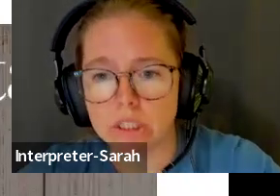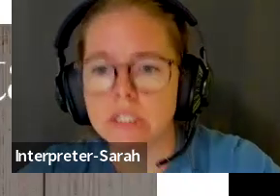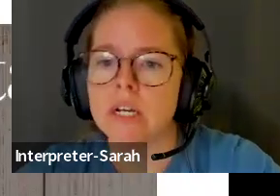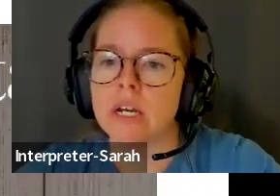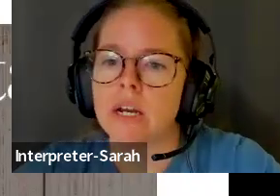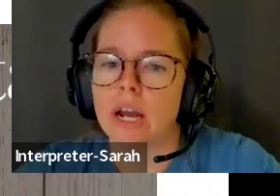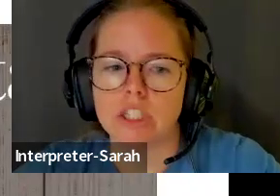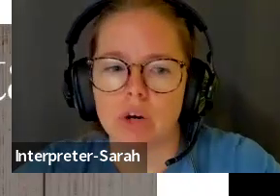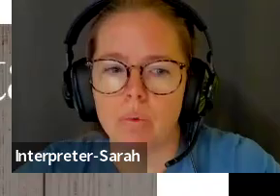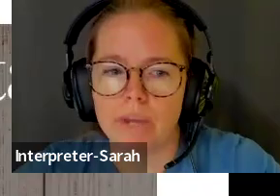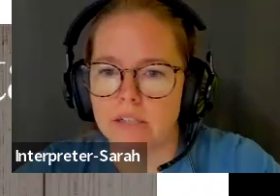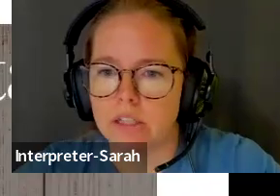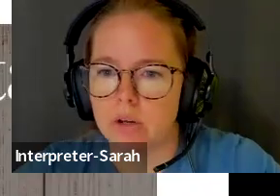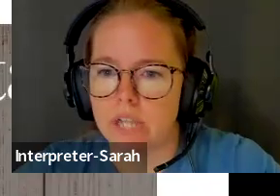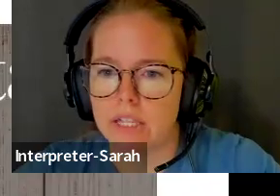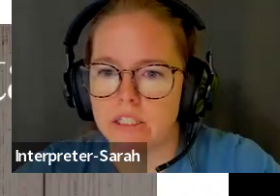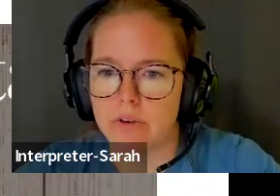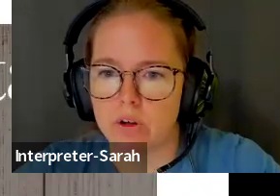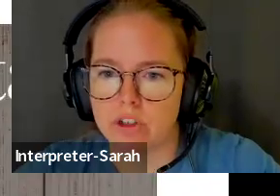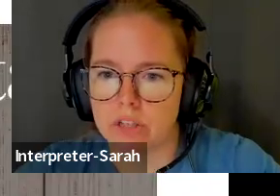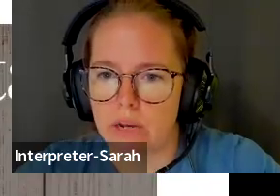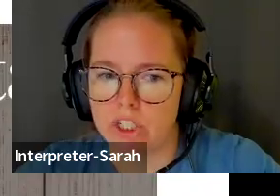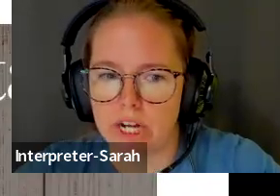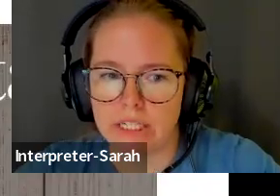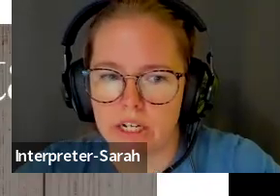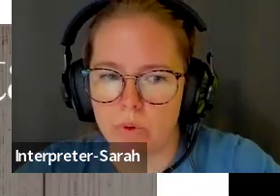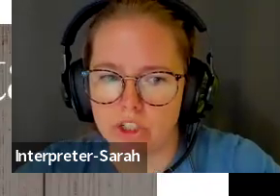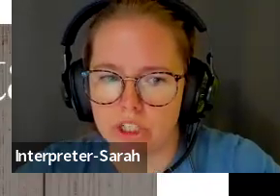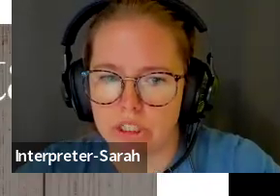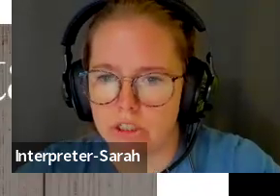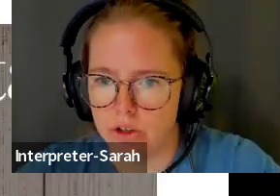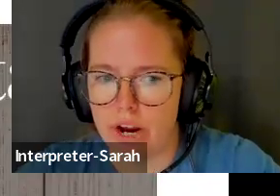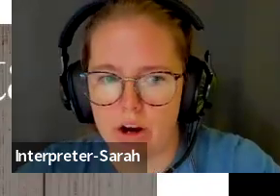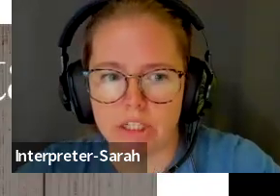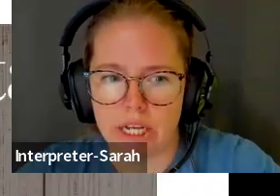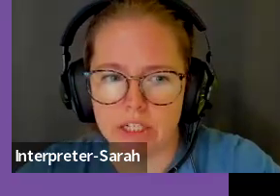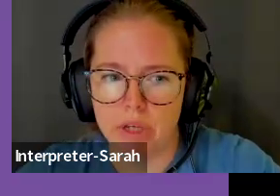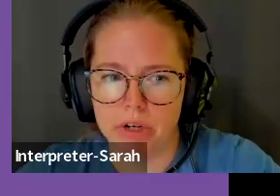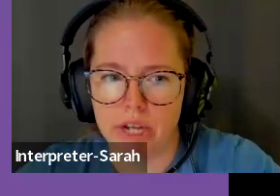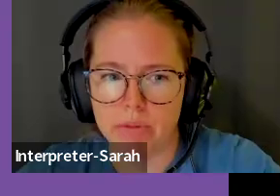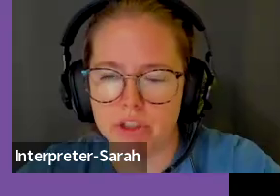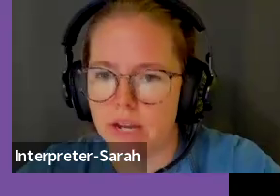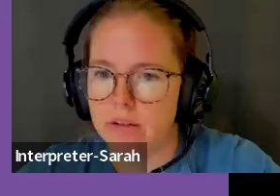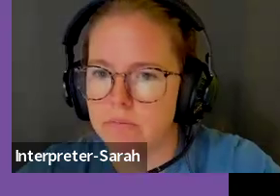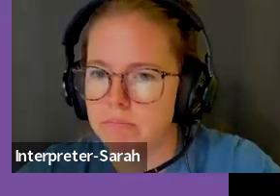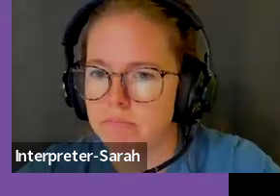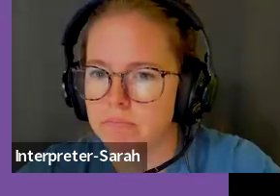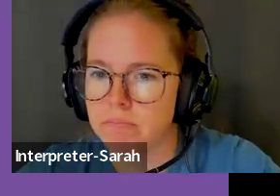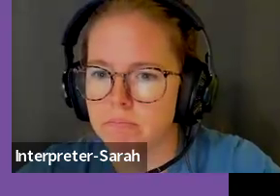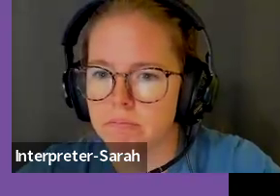deaf adults. And so we ask those kinds of culture, language, and identity questions during our intake to be able to capture